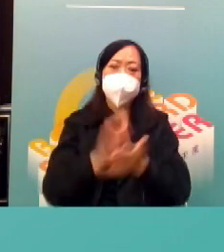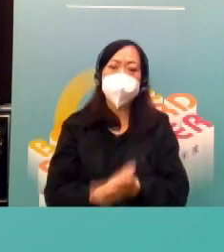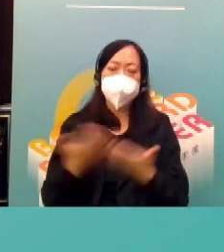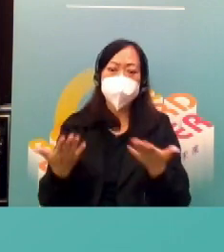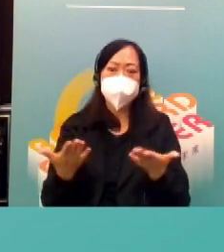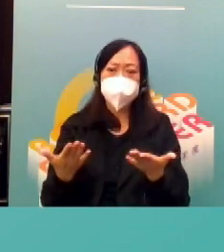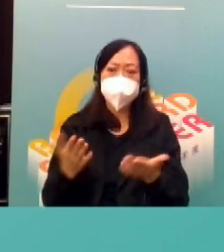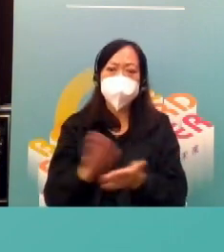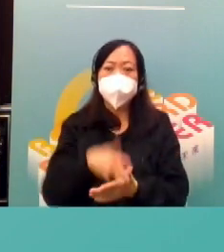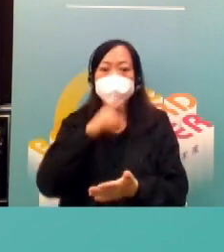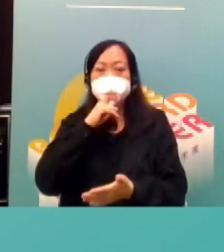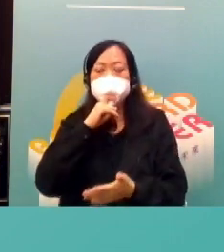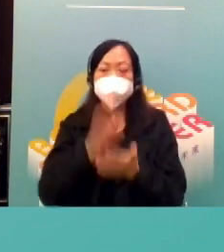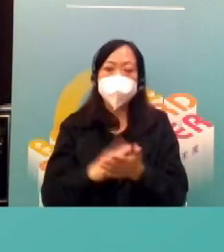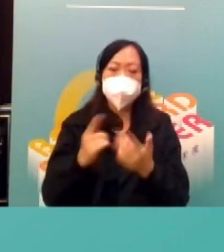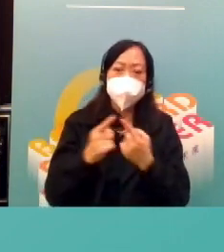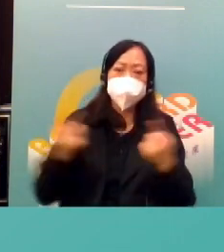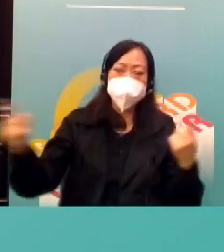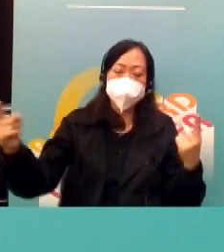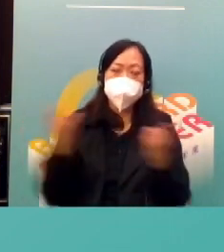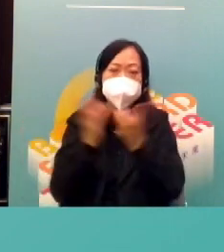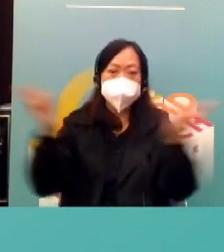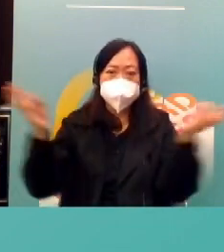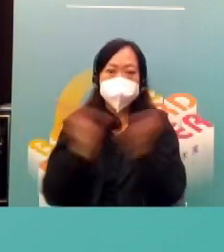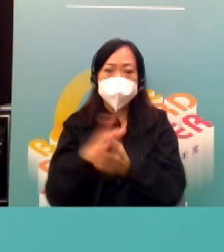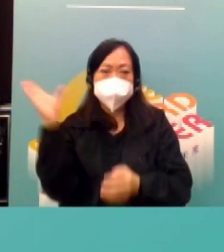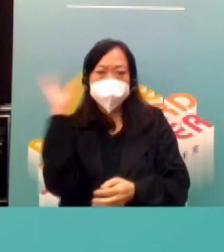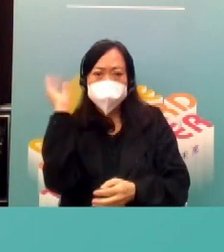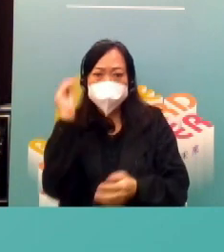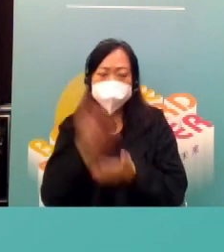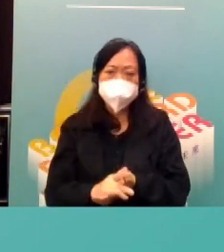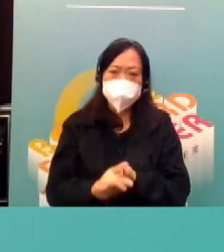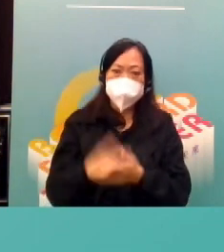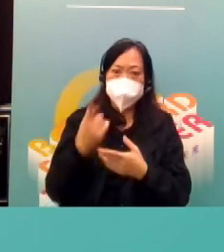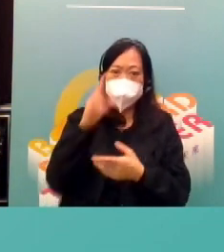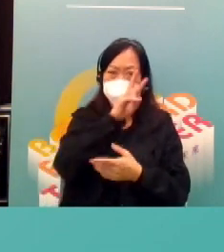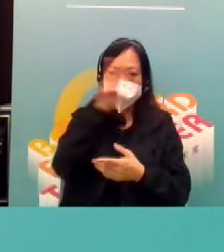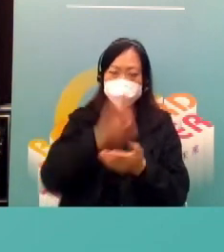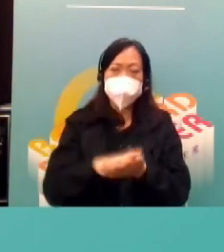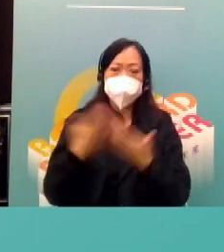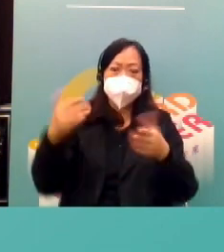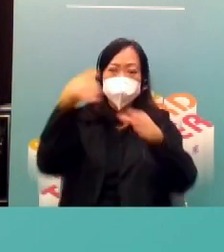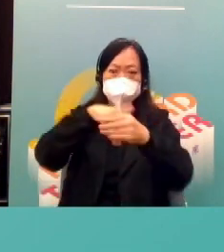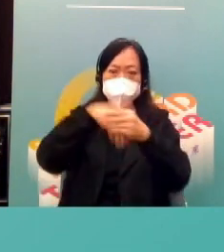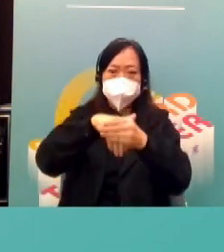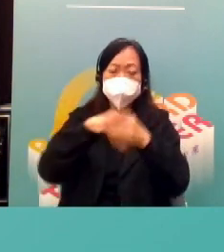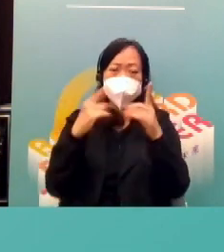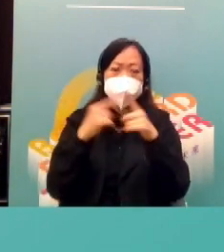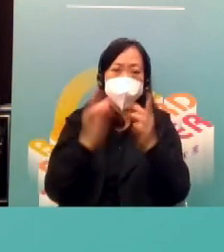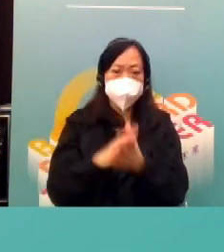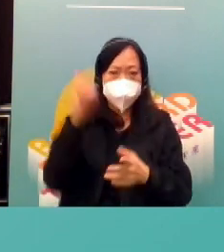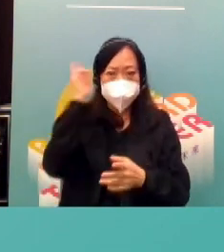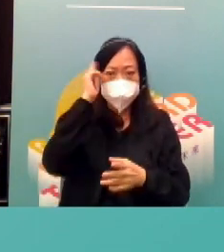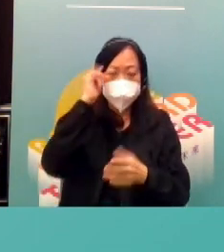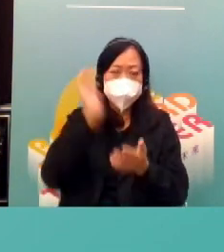signal so that investment could be comfortable really from investors' perspective to flow in that direction. And it's something that